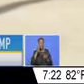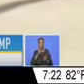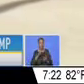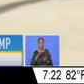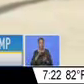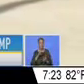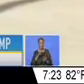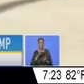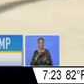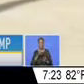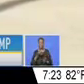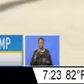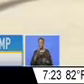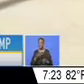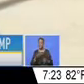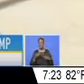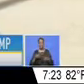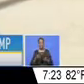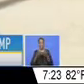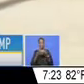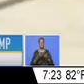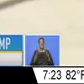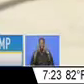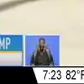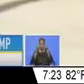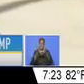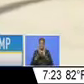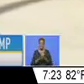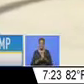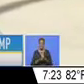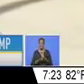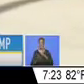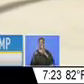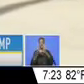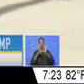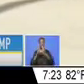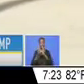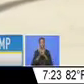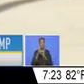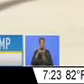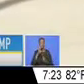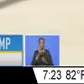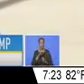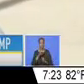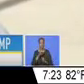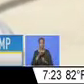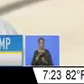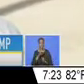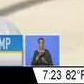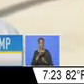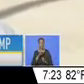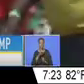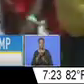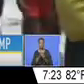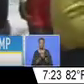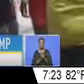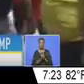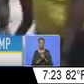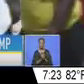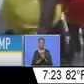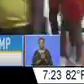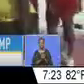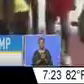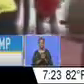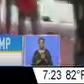of dedication. You got to put into them time, you got to talk to them, and all about. How the